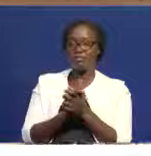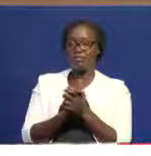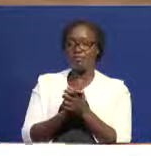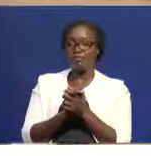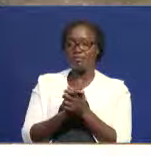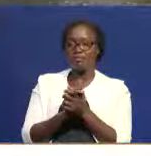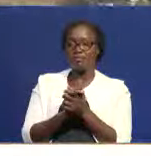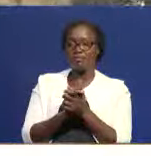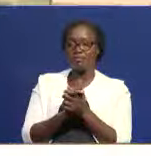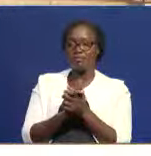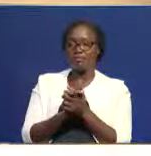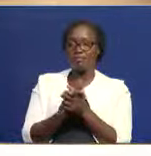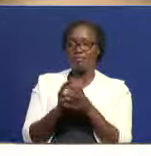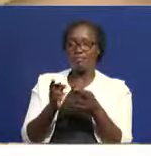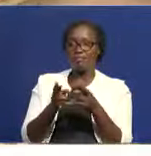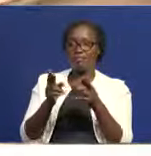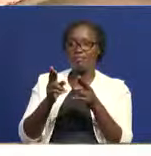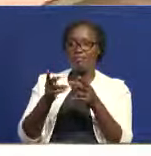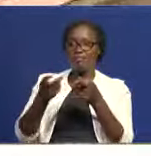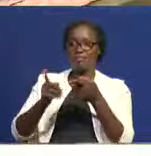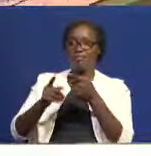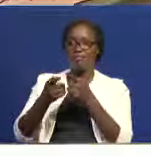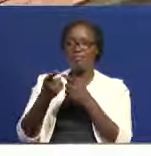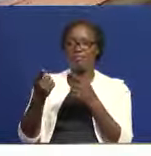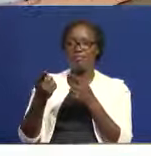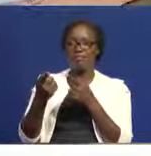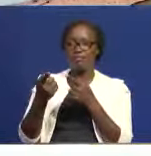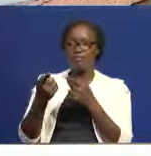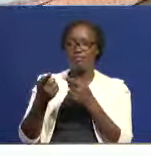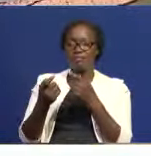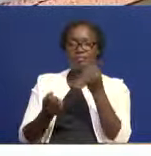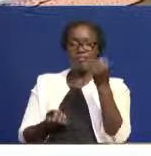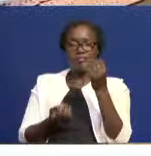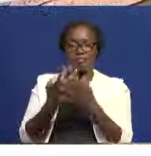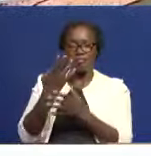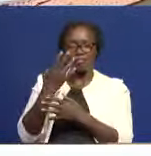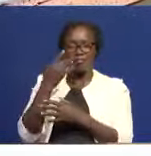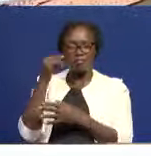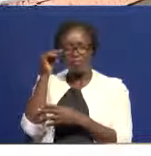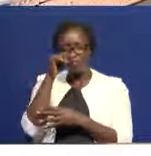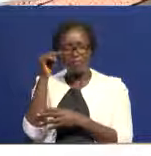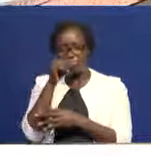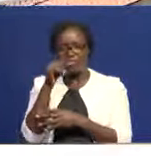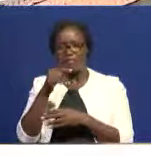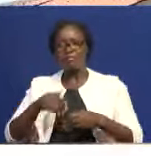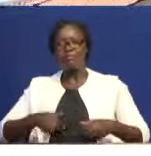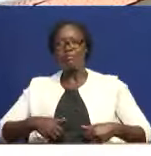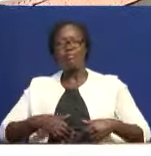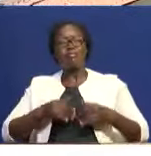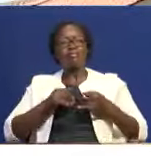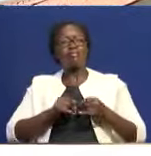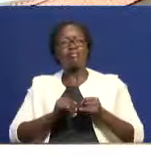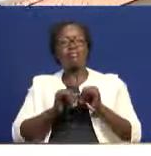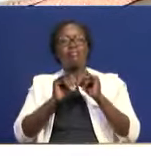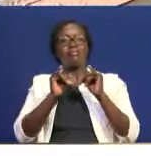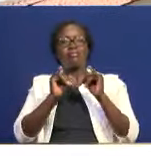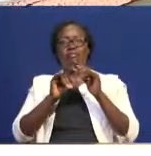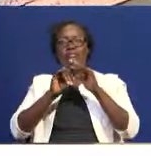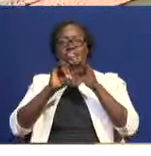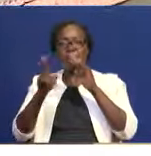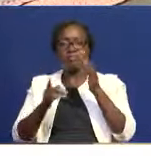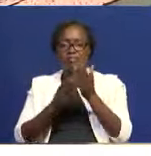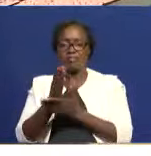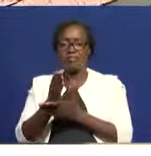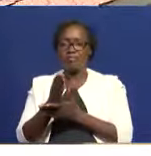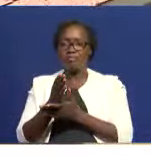As you can see, that particular route the police officers are launching those tear gas canisters is where those youths are trying to escape